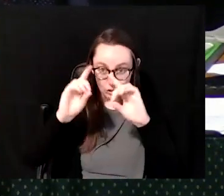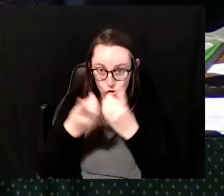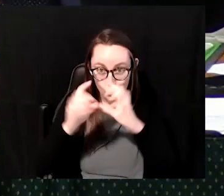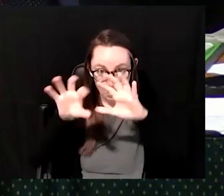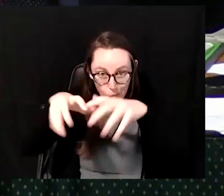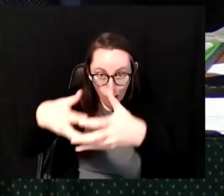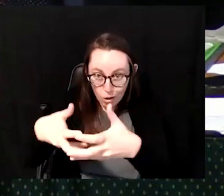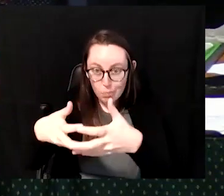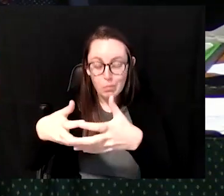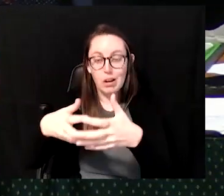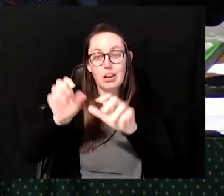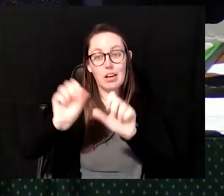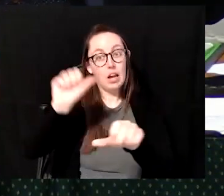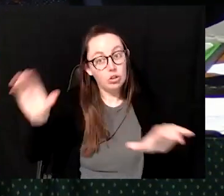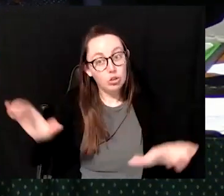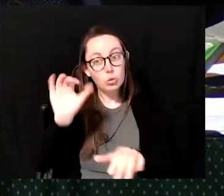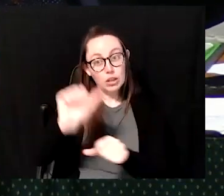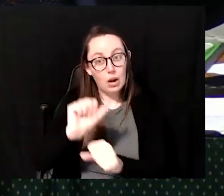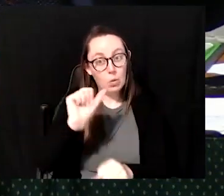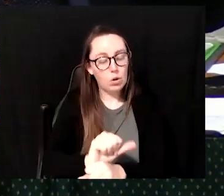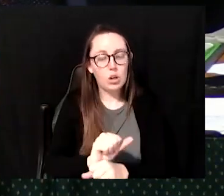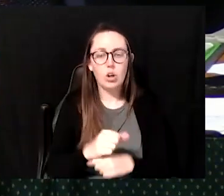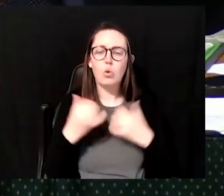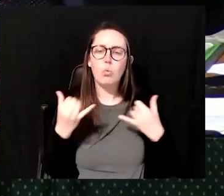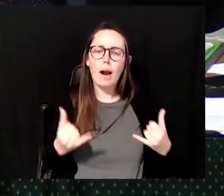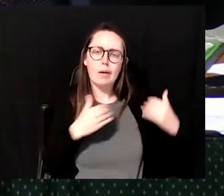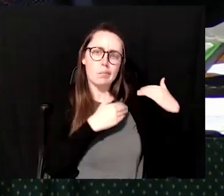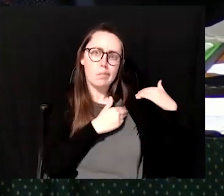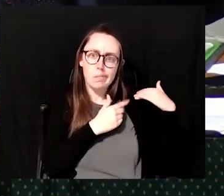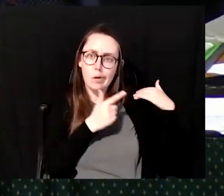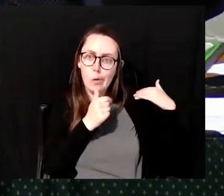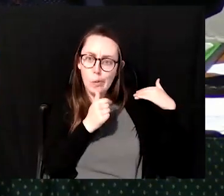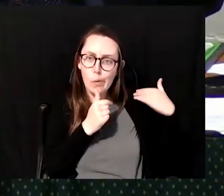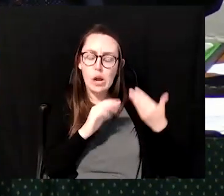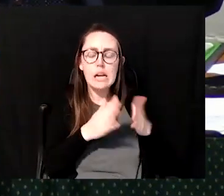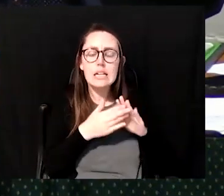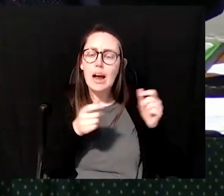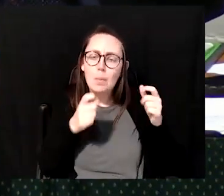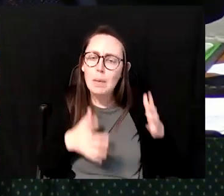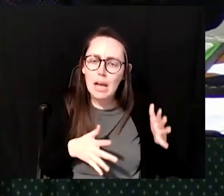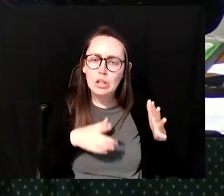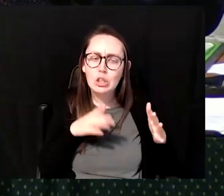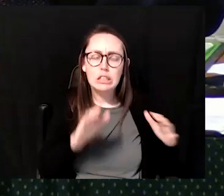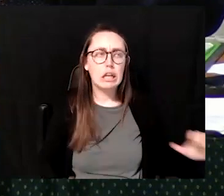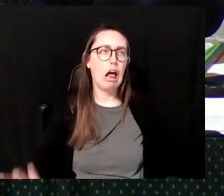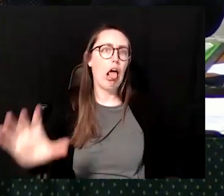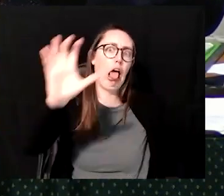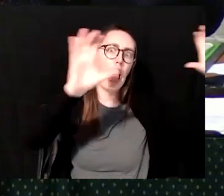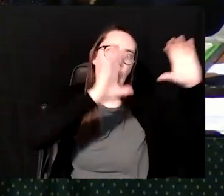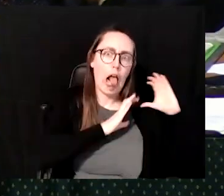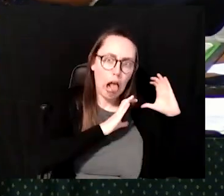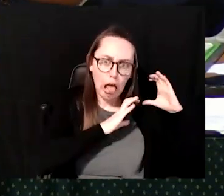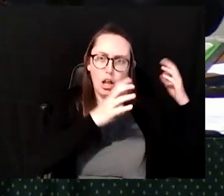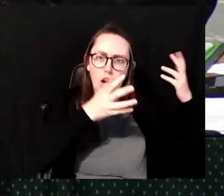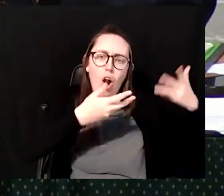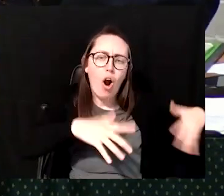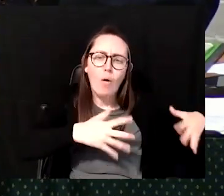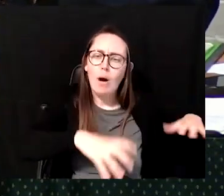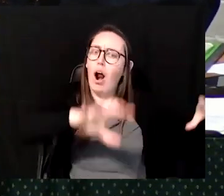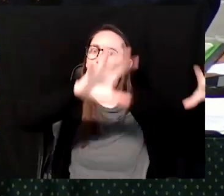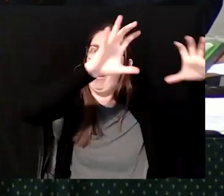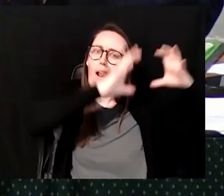manager and is doing a great job but his plate is already extremely full and with the best respect to John does not necessarily have the subject matter